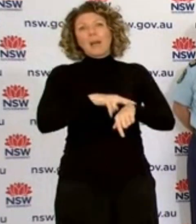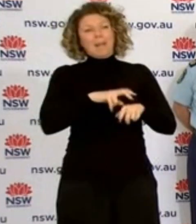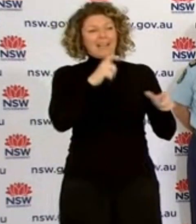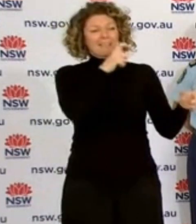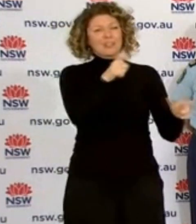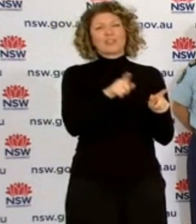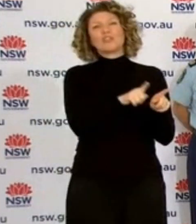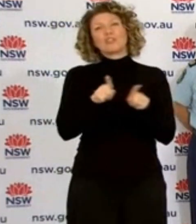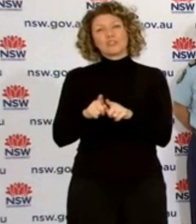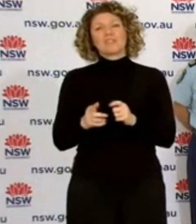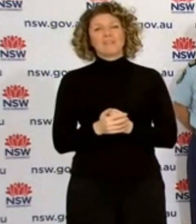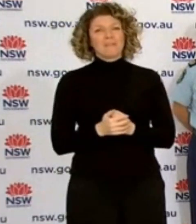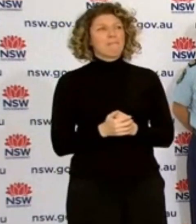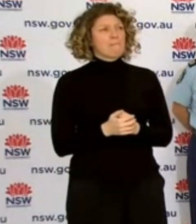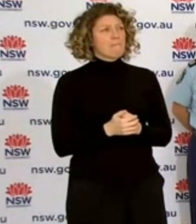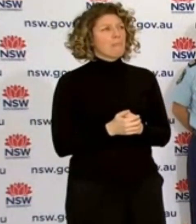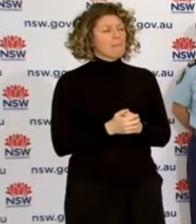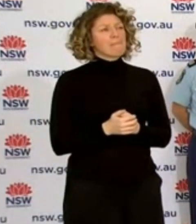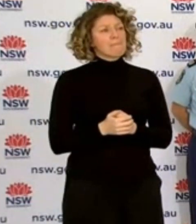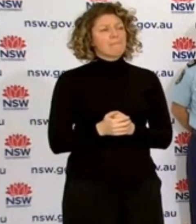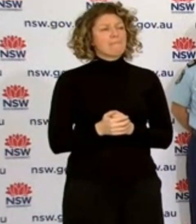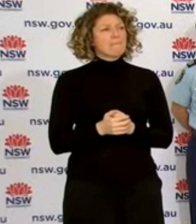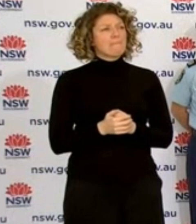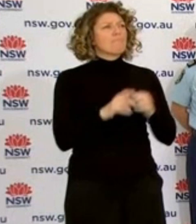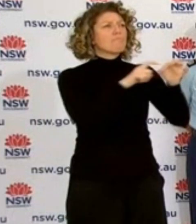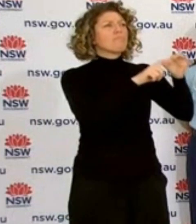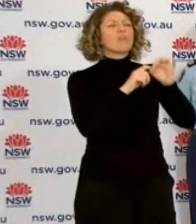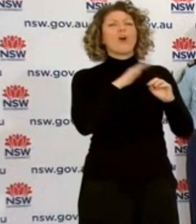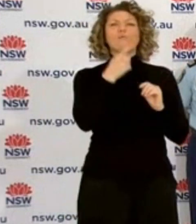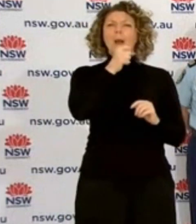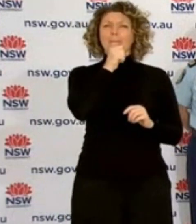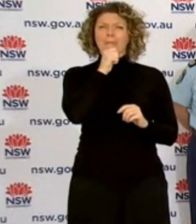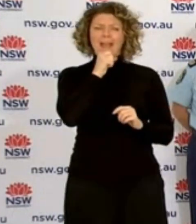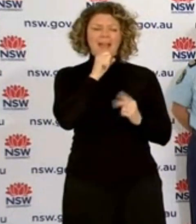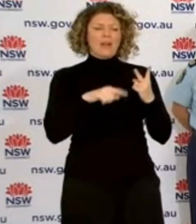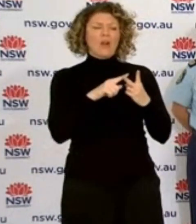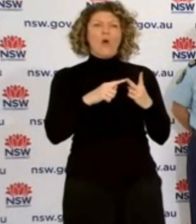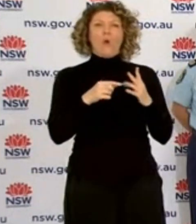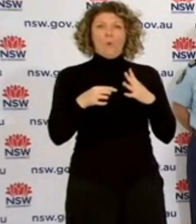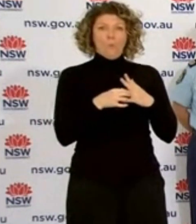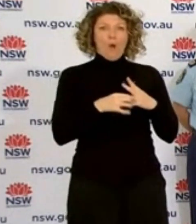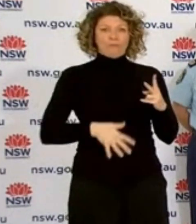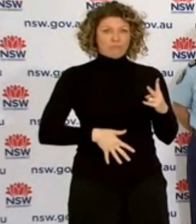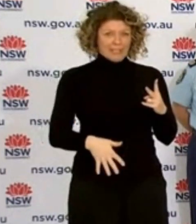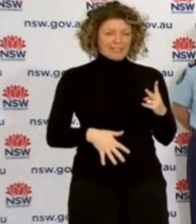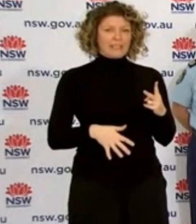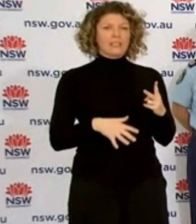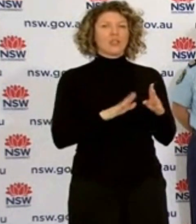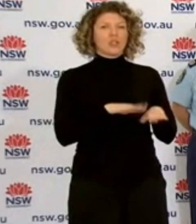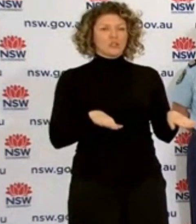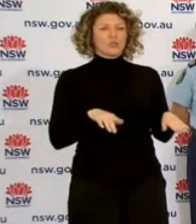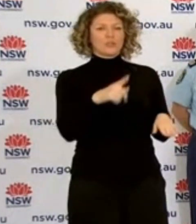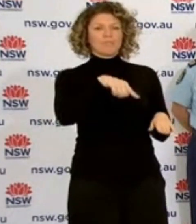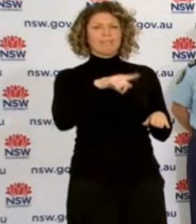achieve. There's been a case in Sydney of a man, his pregnant wife and children being ordered to leave their home and go into special